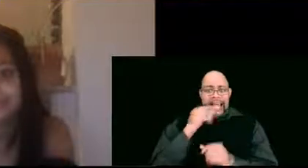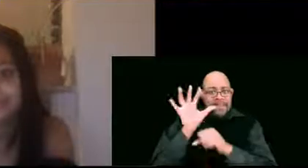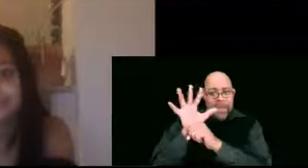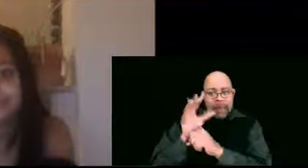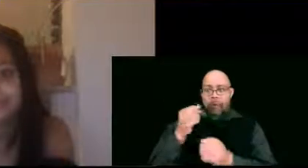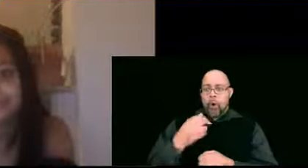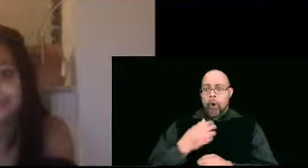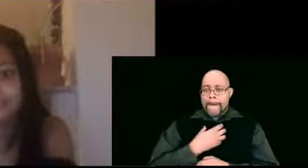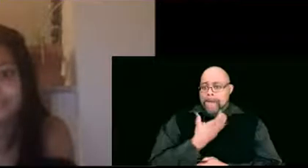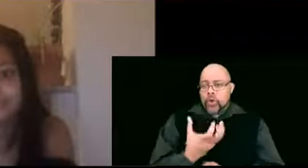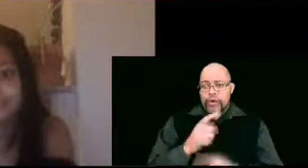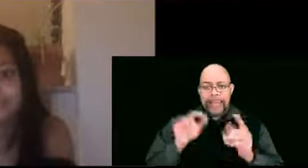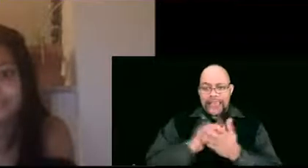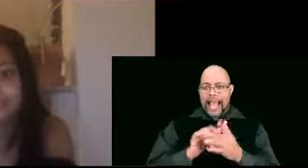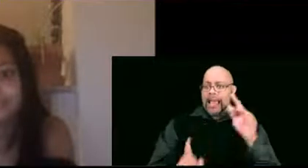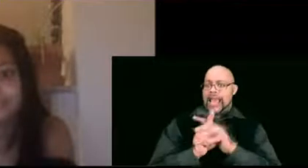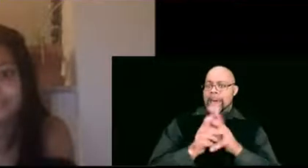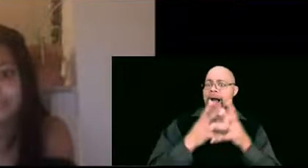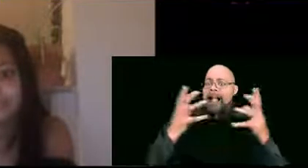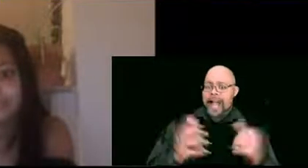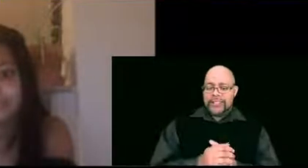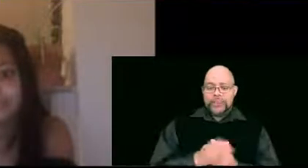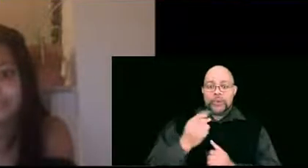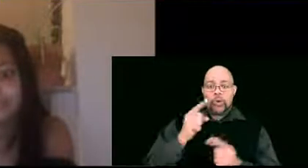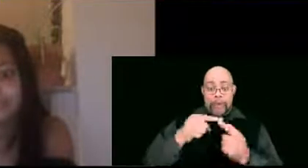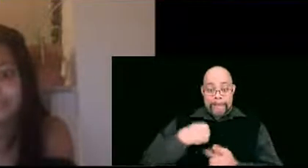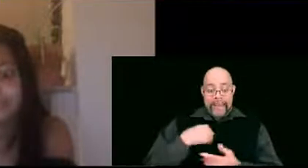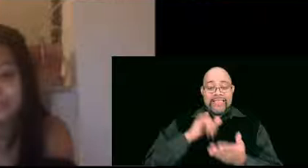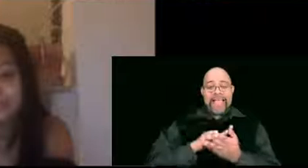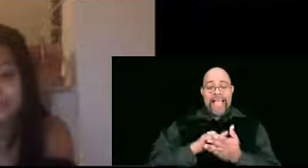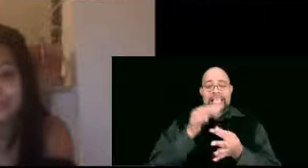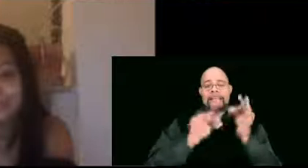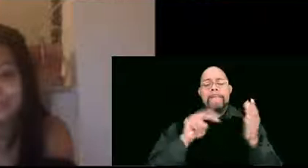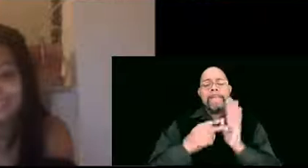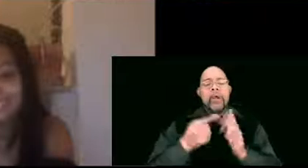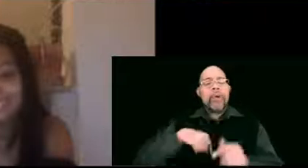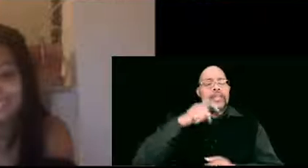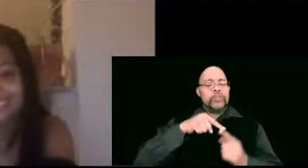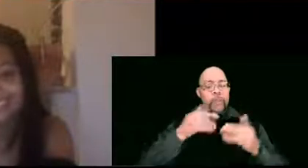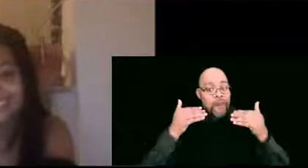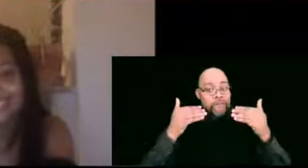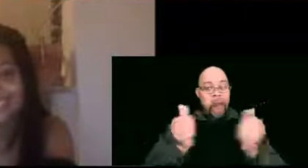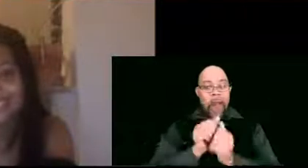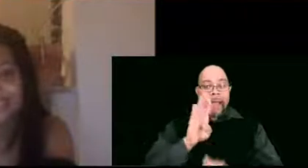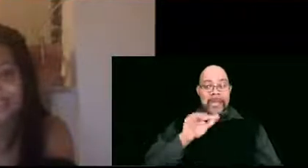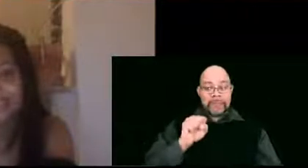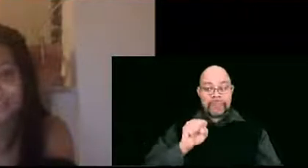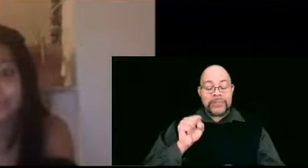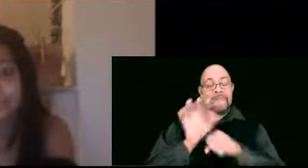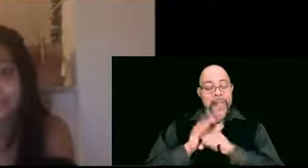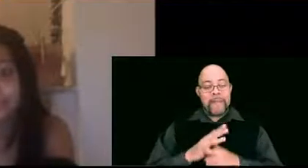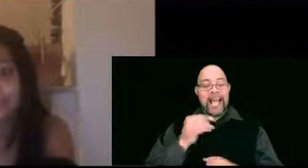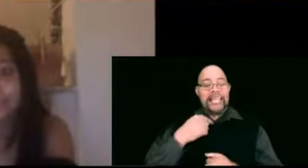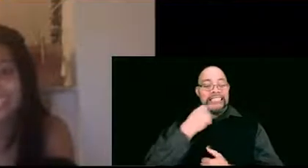We didn't necessarily say films or poetry, but those things came out a lot. So to me, that simply means that we need to move forward with the